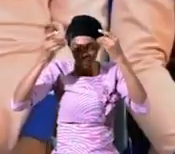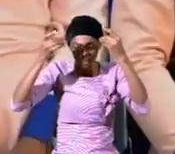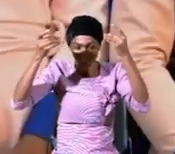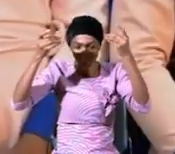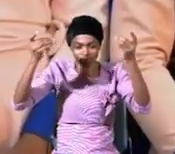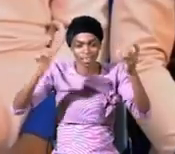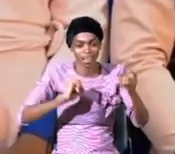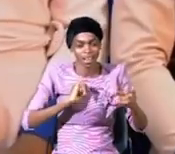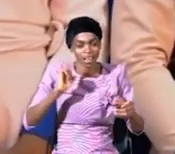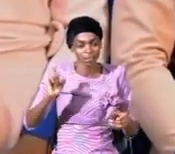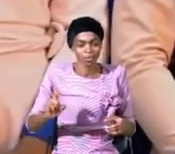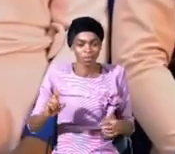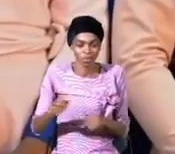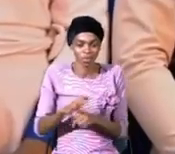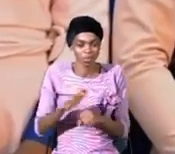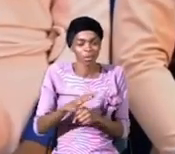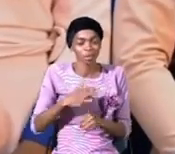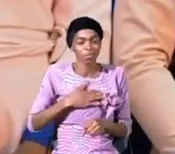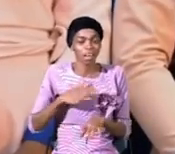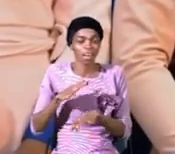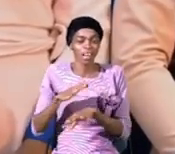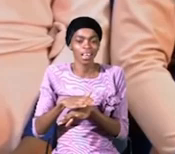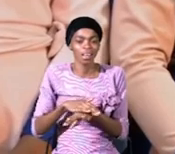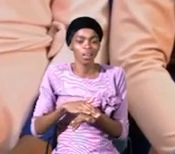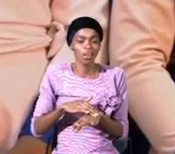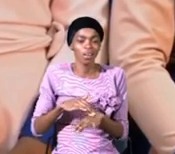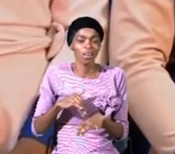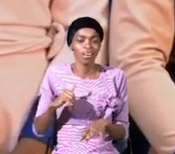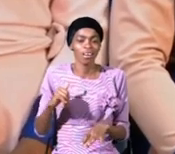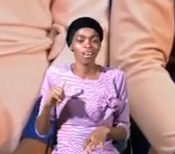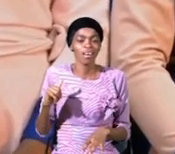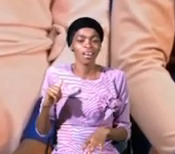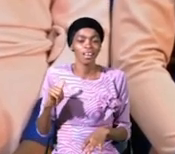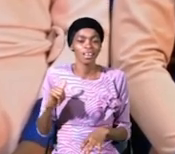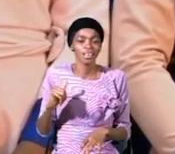I must fulfill my call.